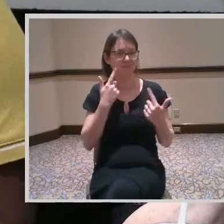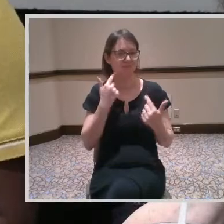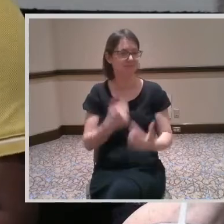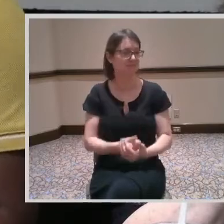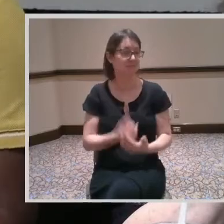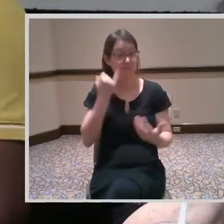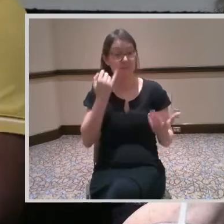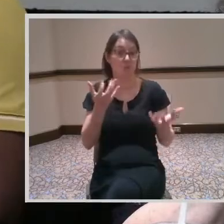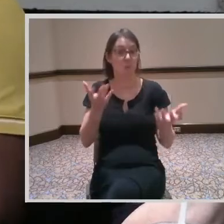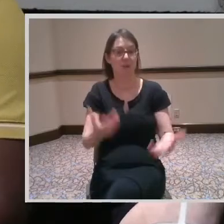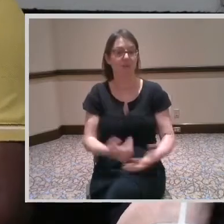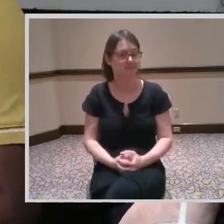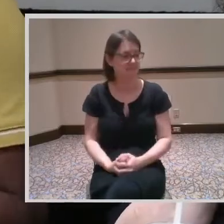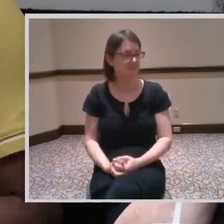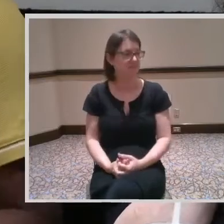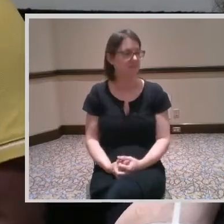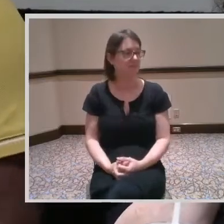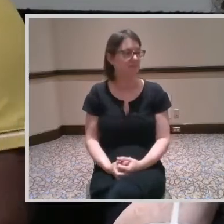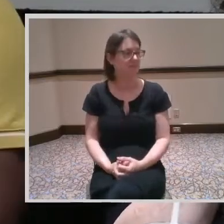If you want.